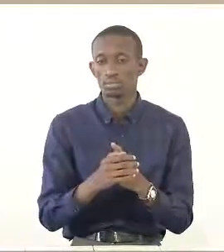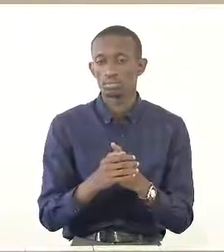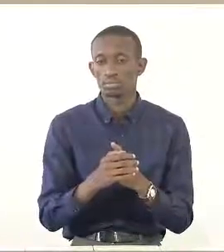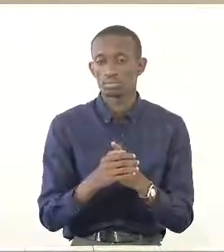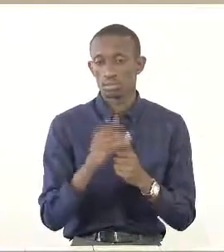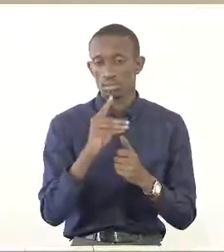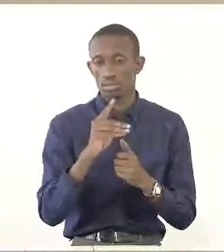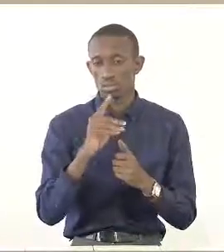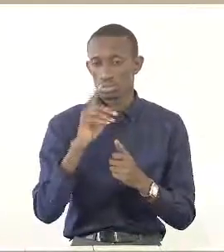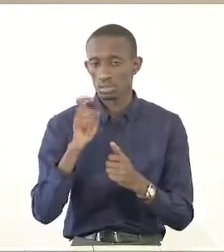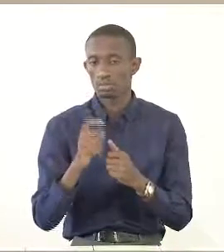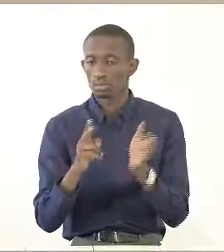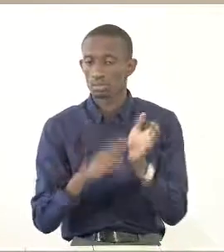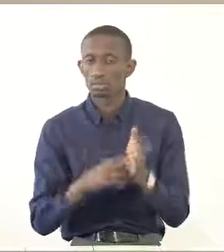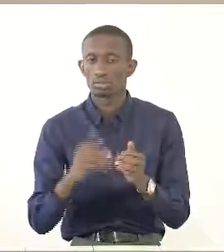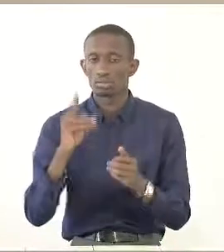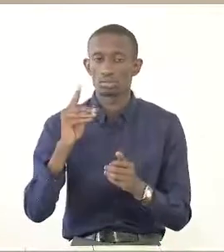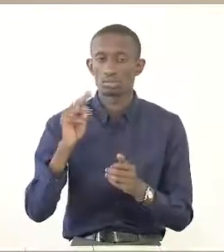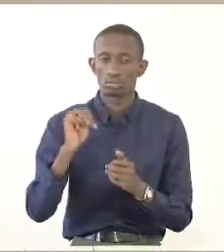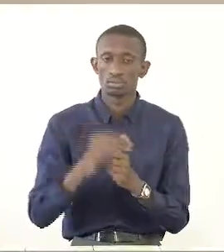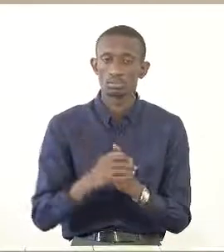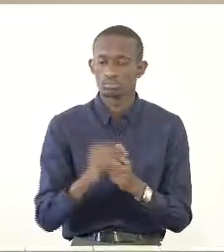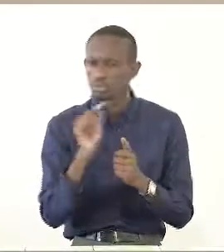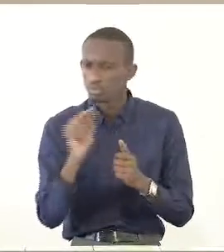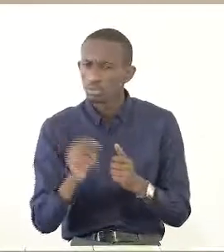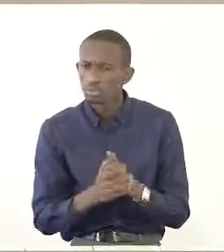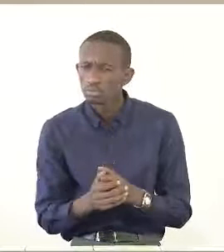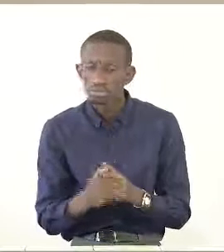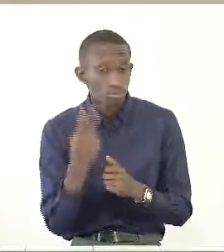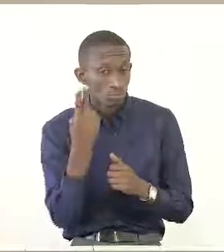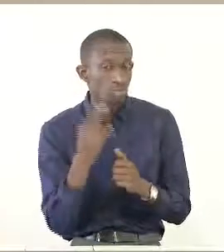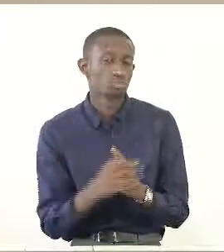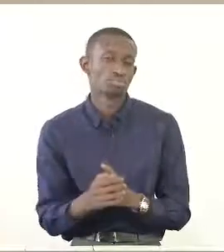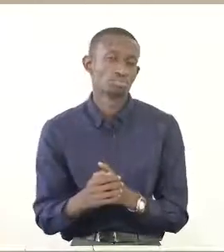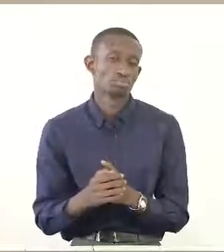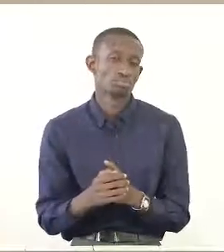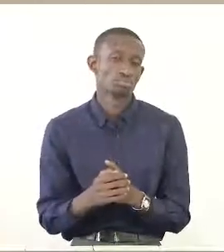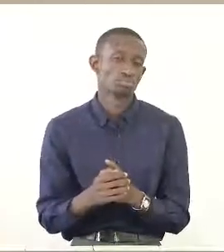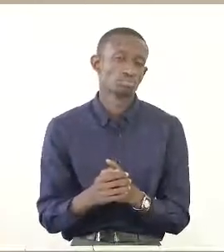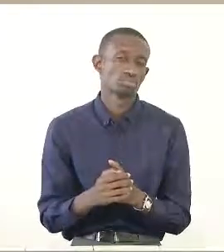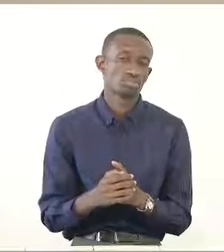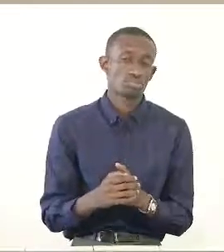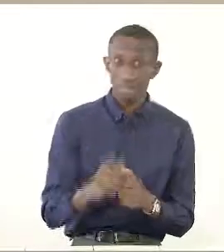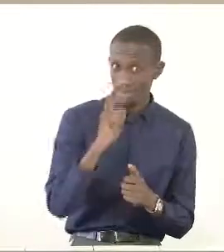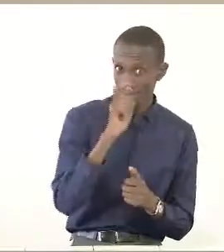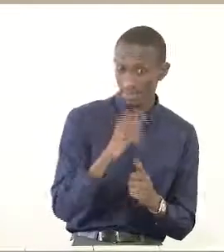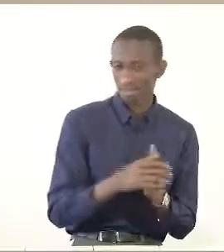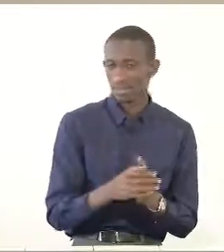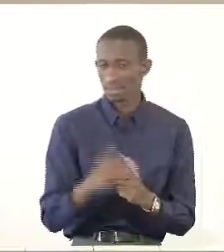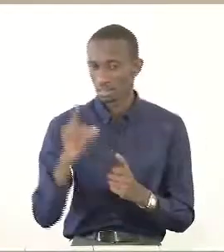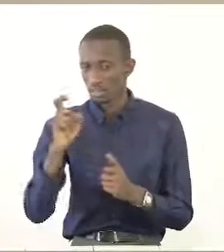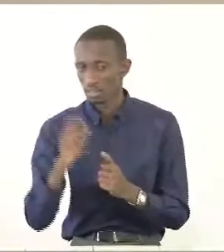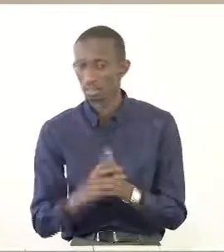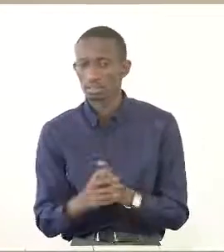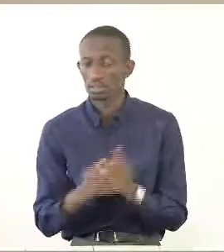dm divided by 2. Already x dx is equal to dm divided